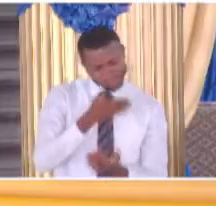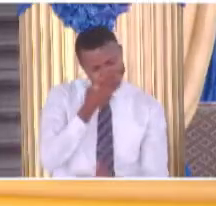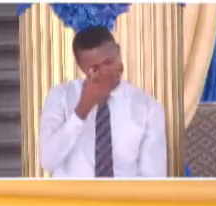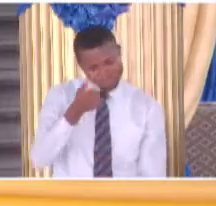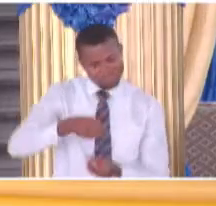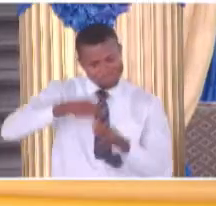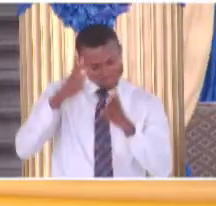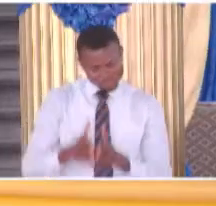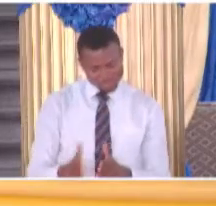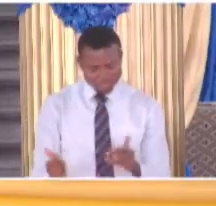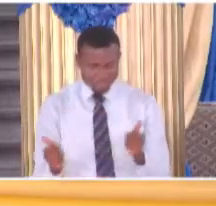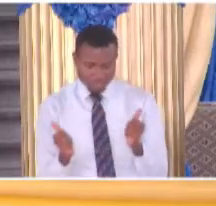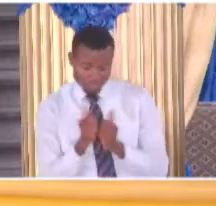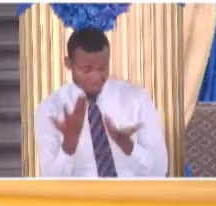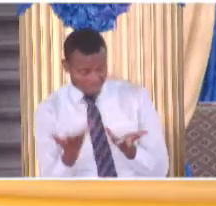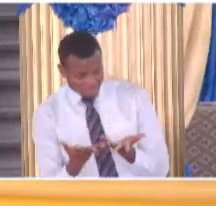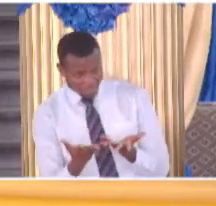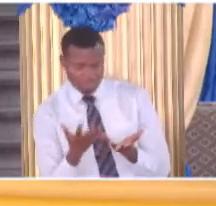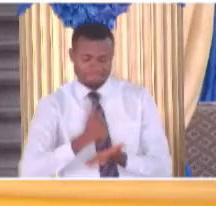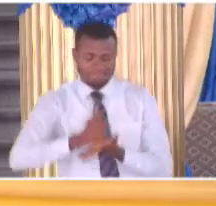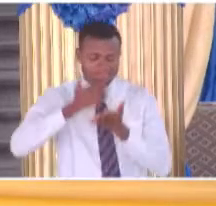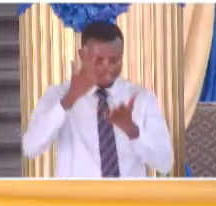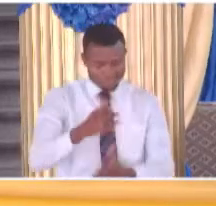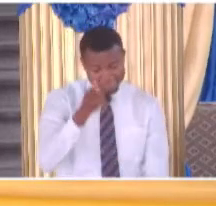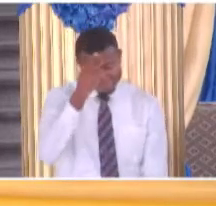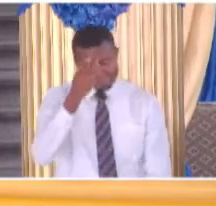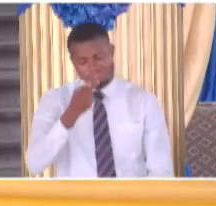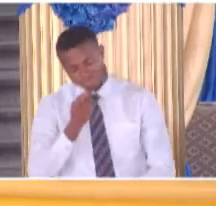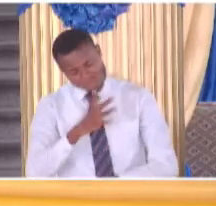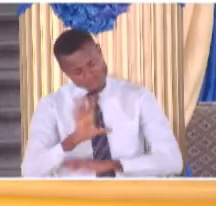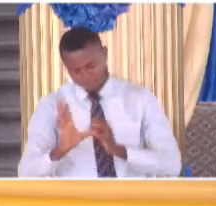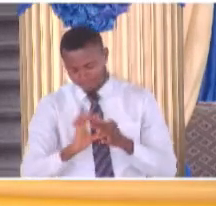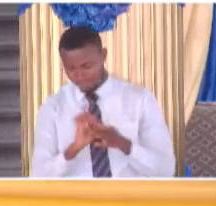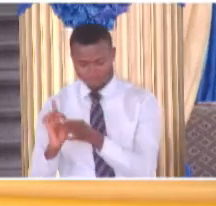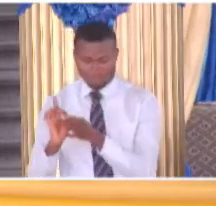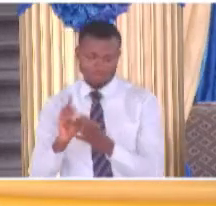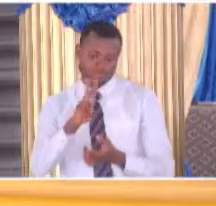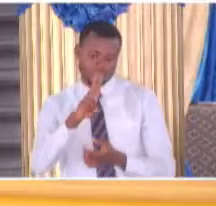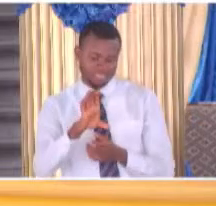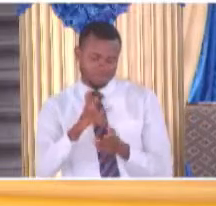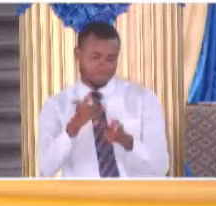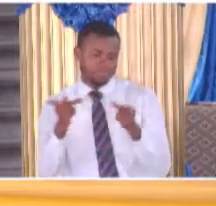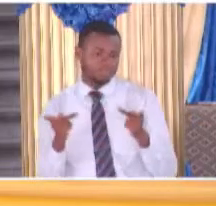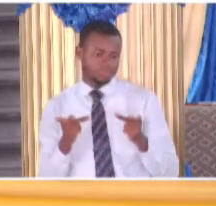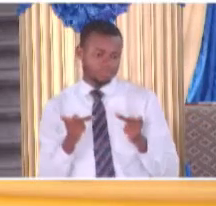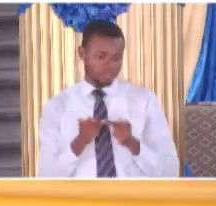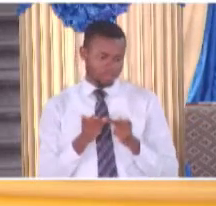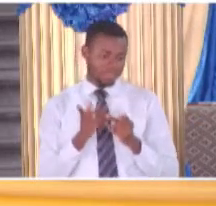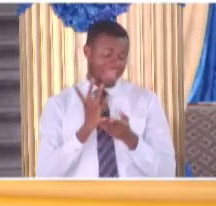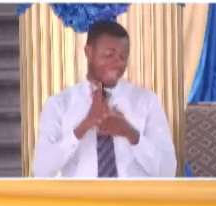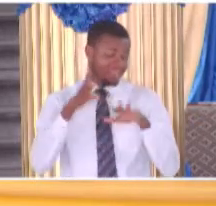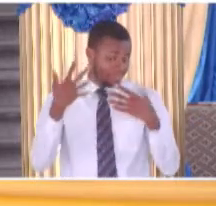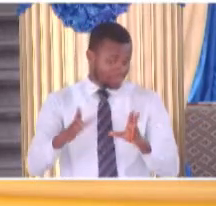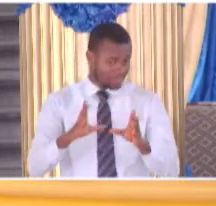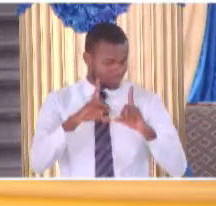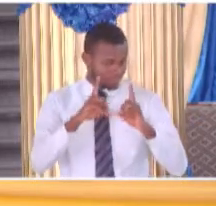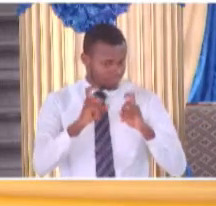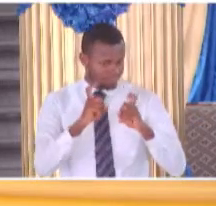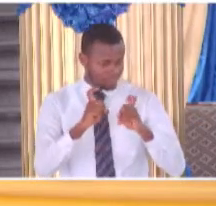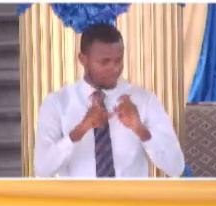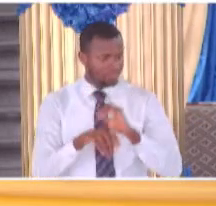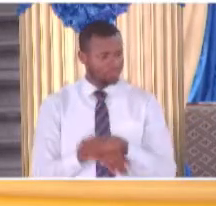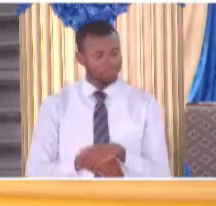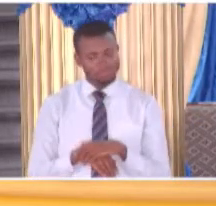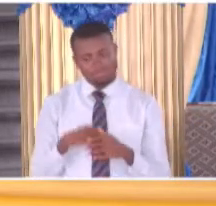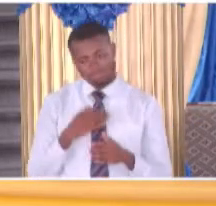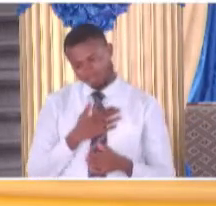your parents or guardians, please join us at the Vice-Chancellor's Lodge after the photographs.